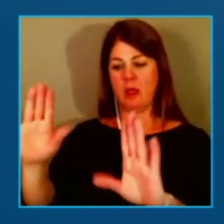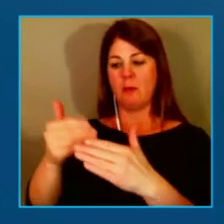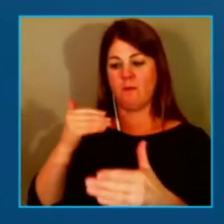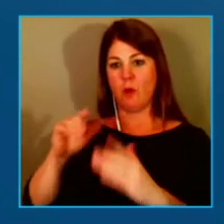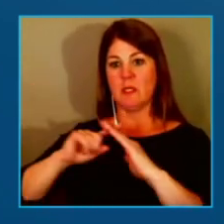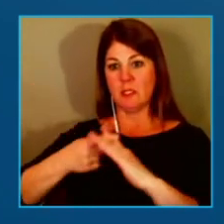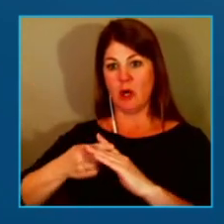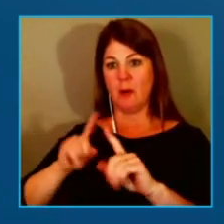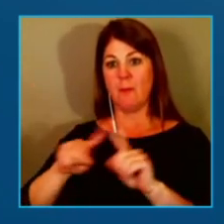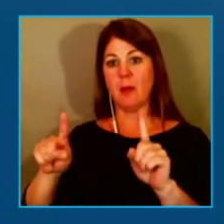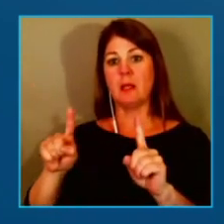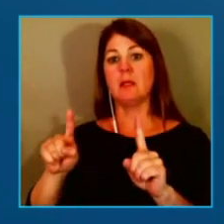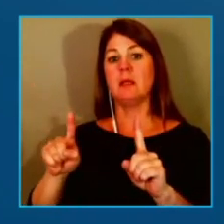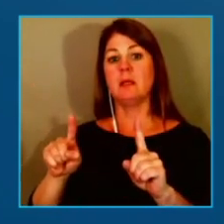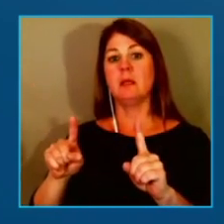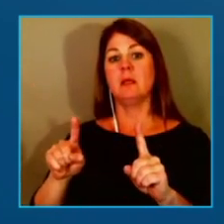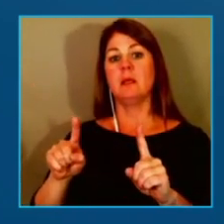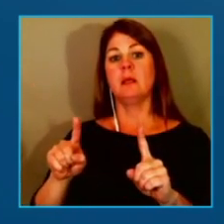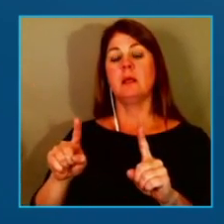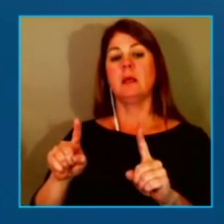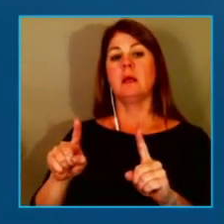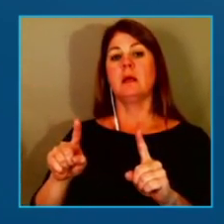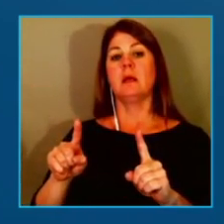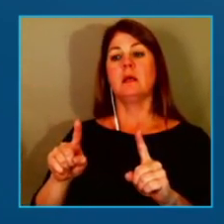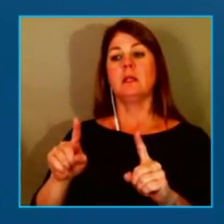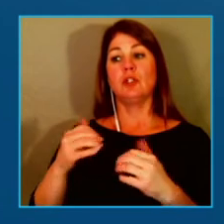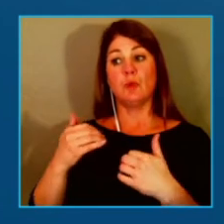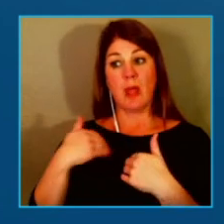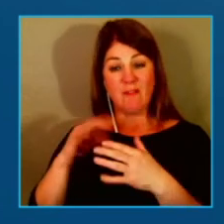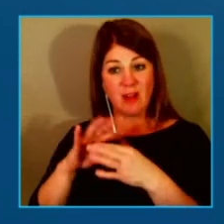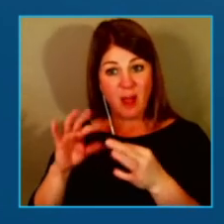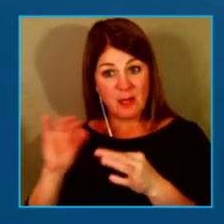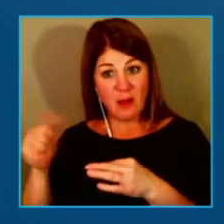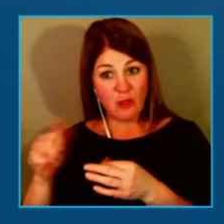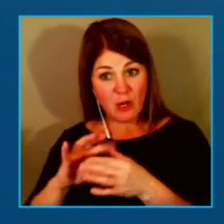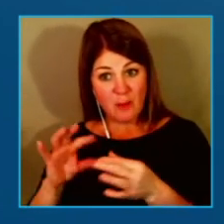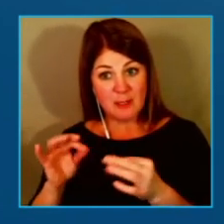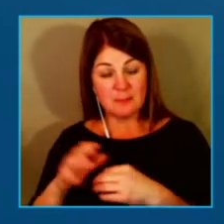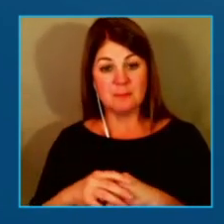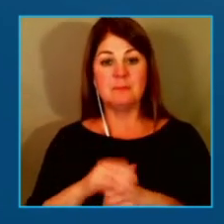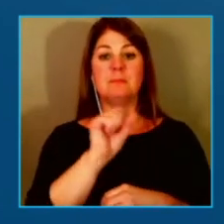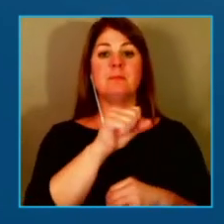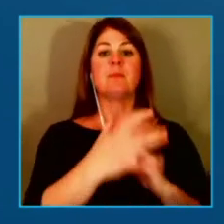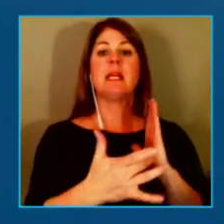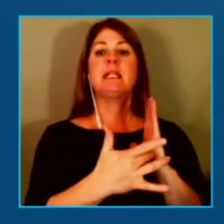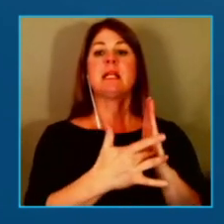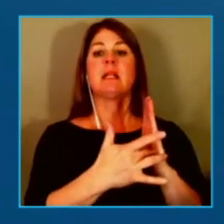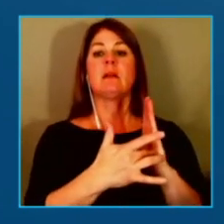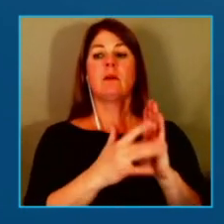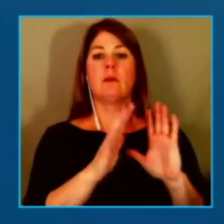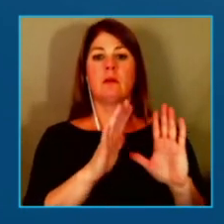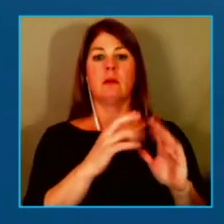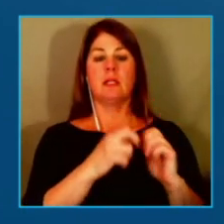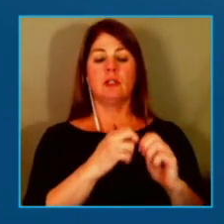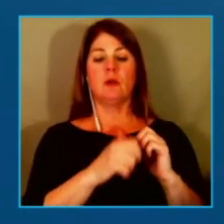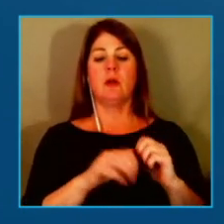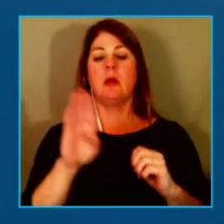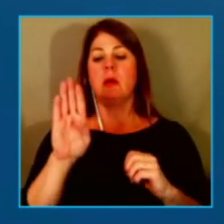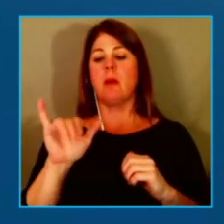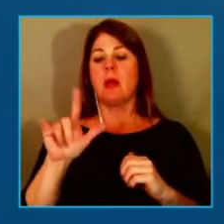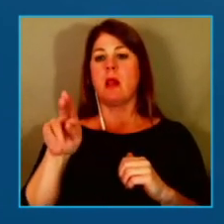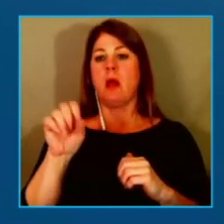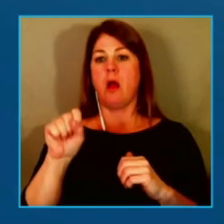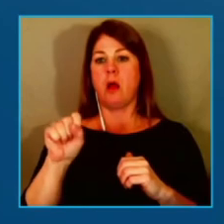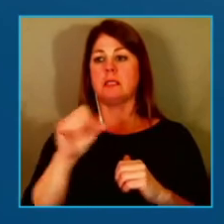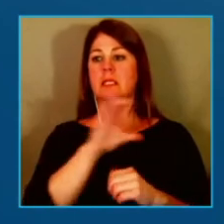you have a comment? Just a technical issue. Since the Bylaws Committee of West Virginia Democratic Party